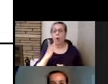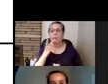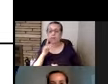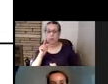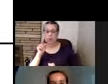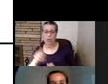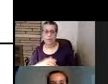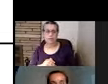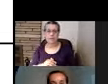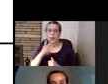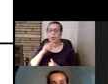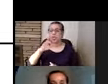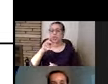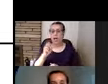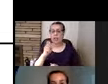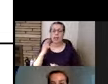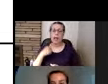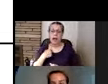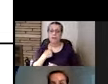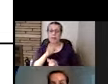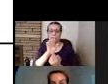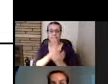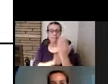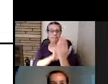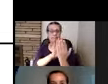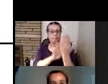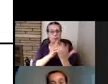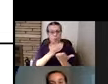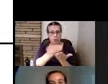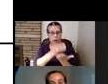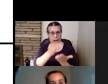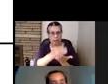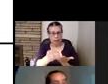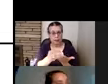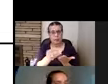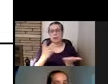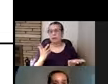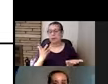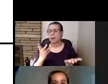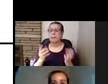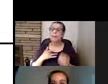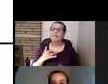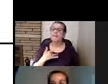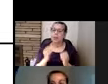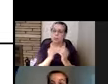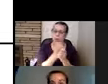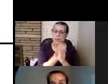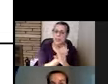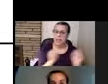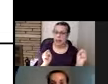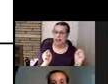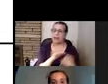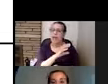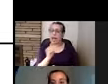retailers will allow our riders to have a face-to-face interaction to purchase fare products, which may feel safer and allow for riders to ask